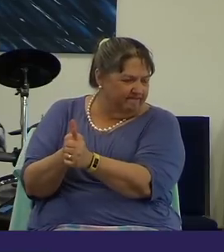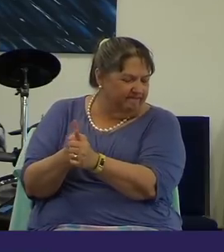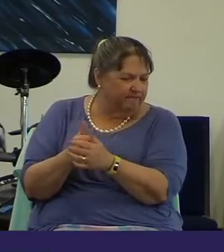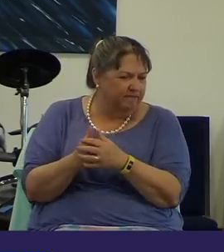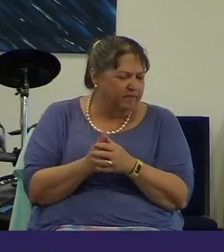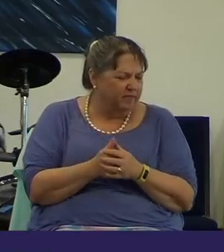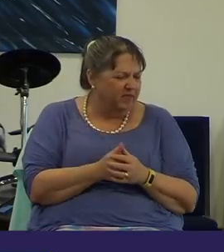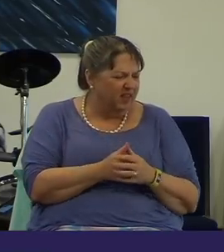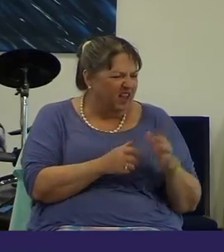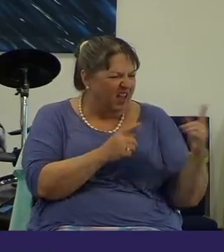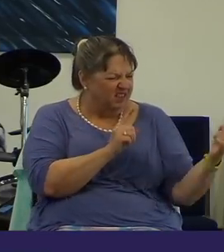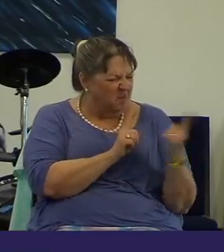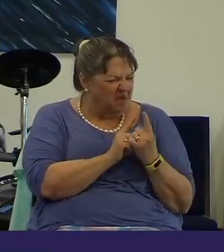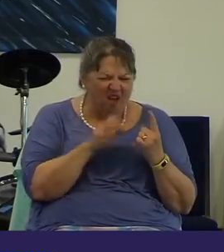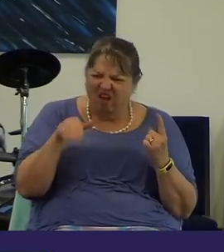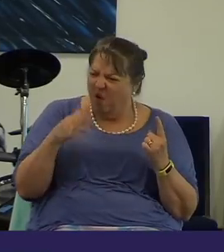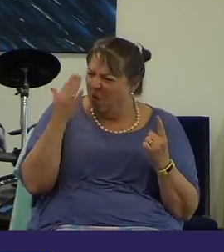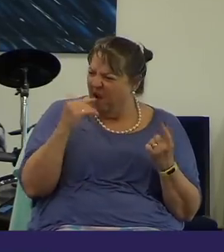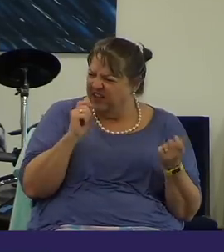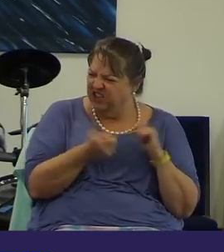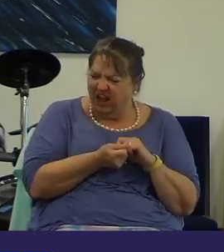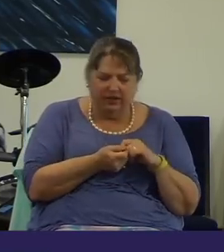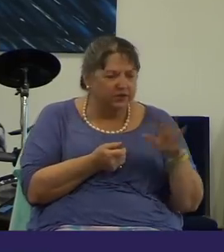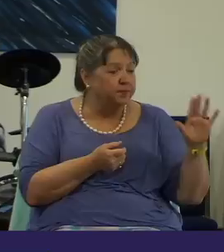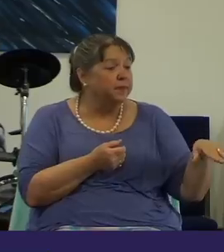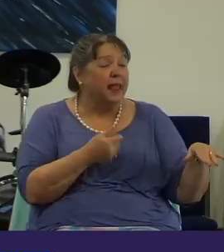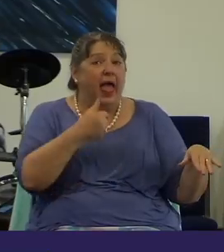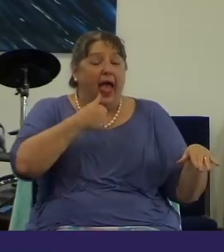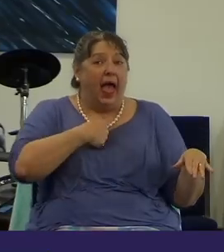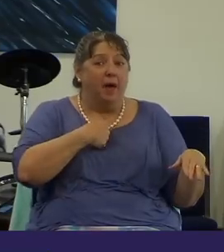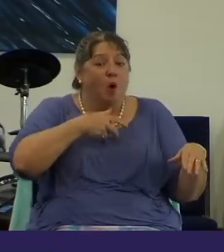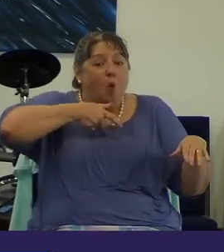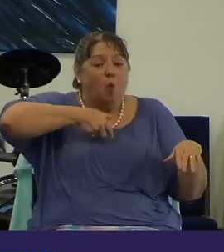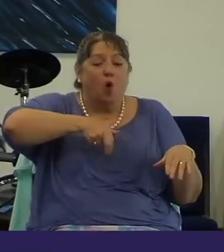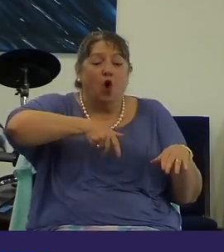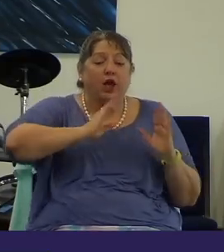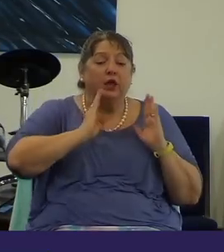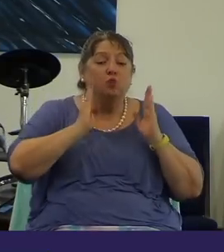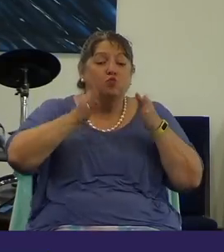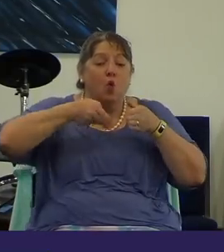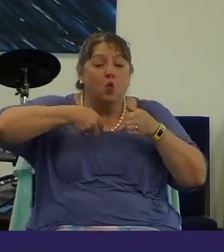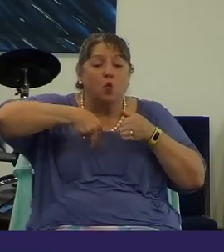were walking down a road, And you were going forward, and